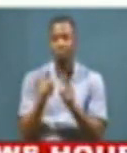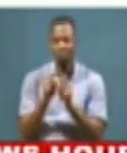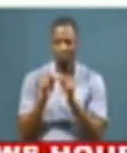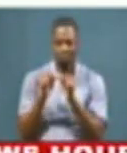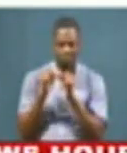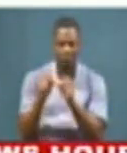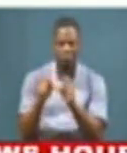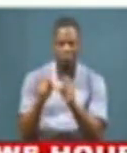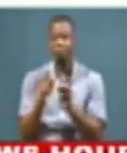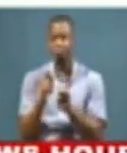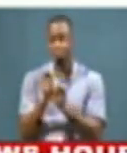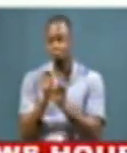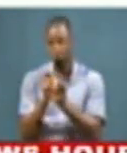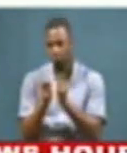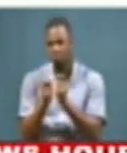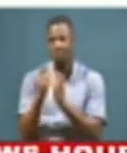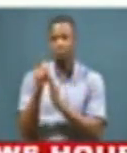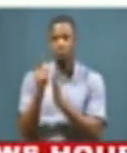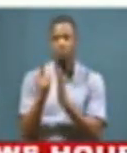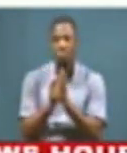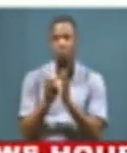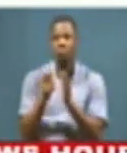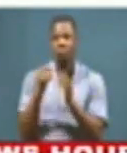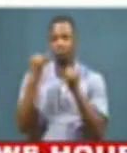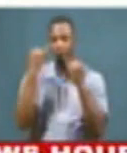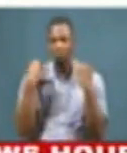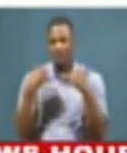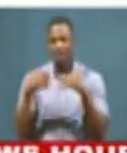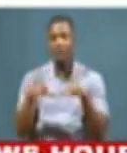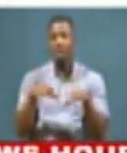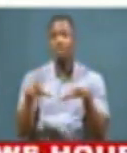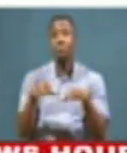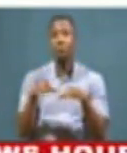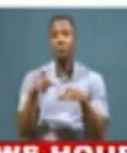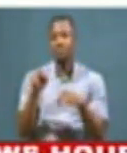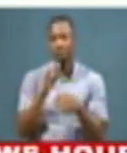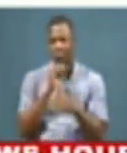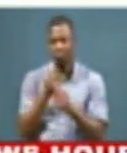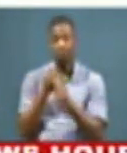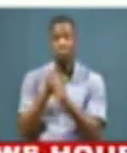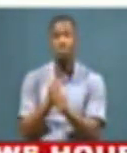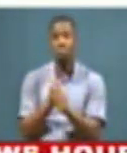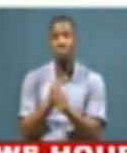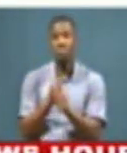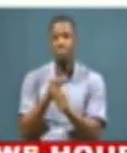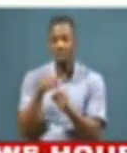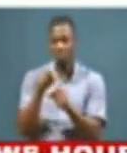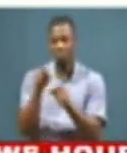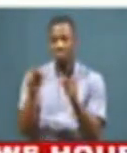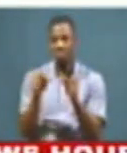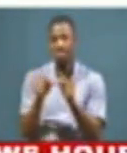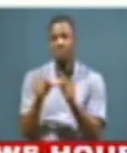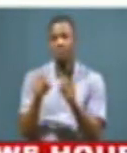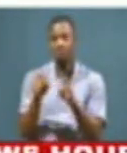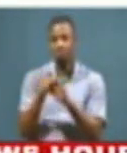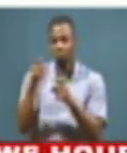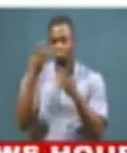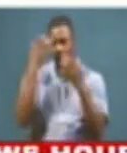continuing modernization of judicial activities to be the hallmarks, too, of his era as Chief